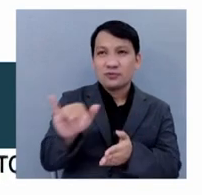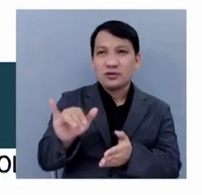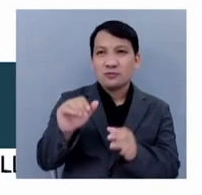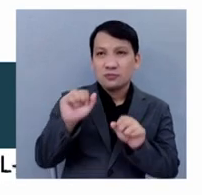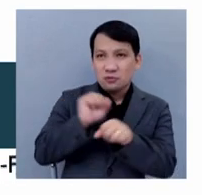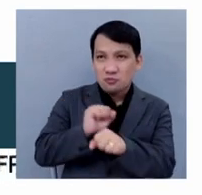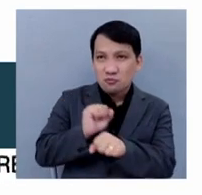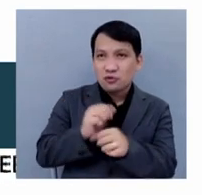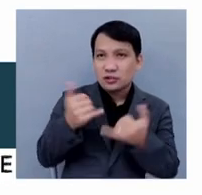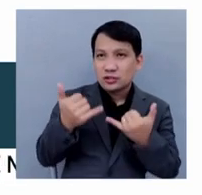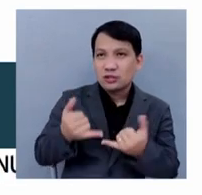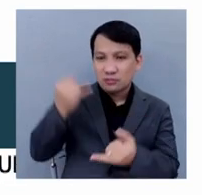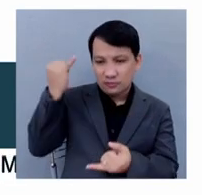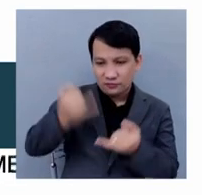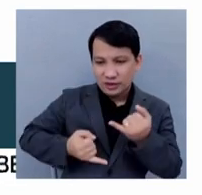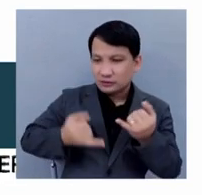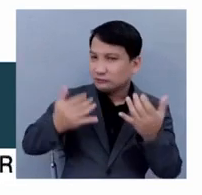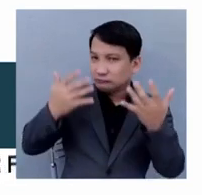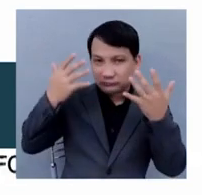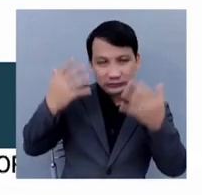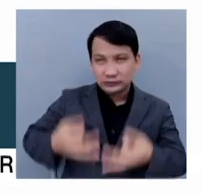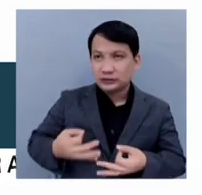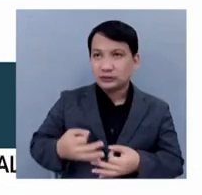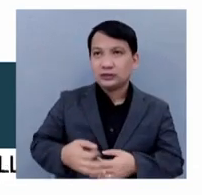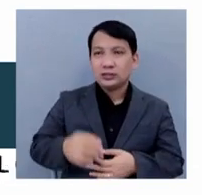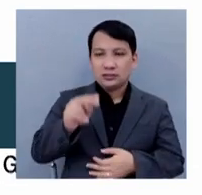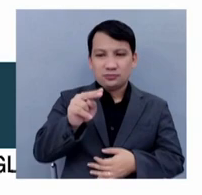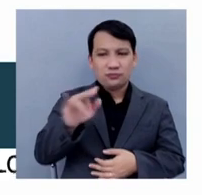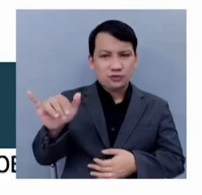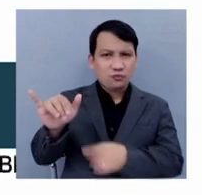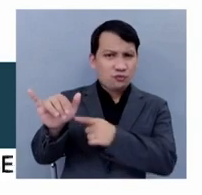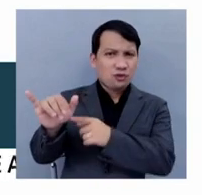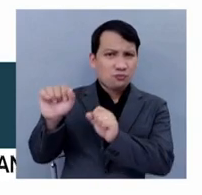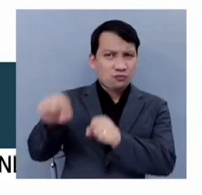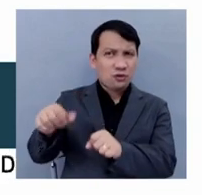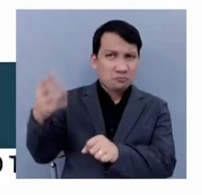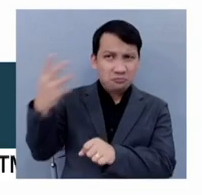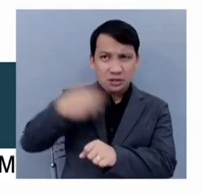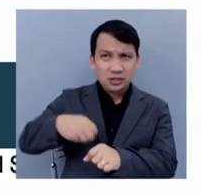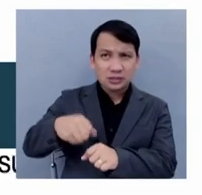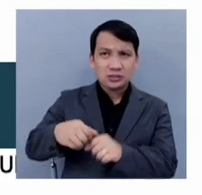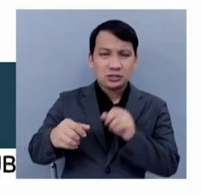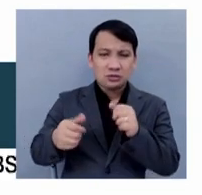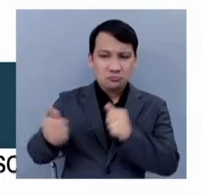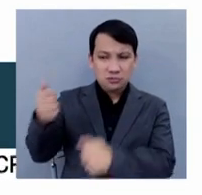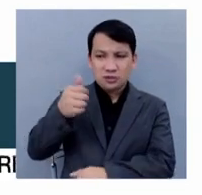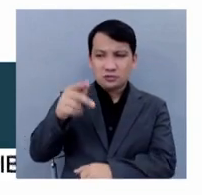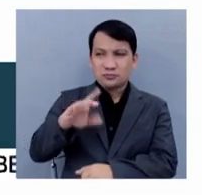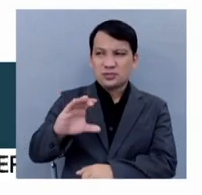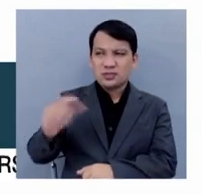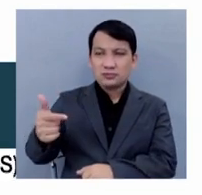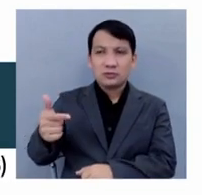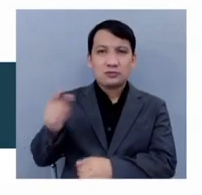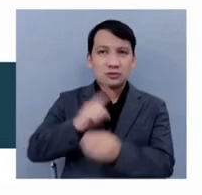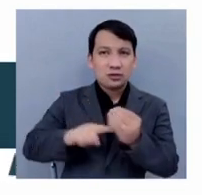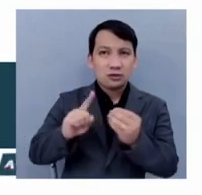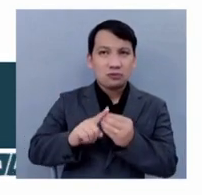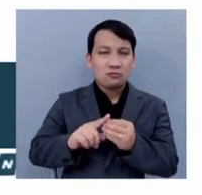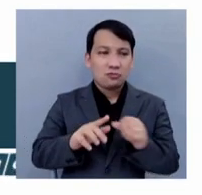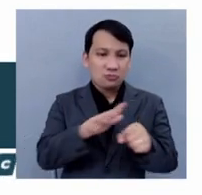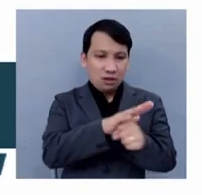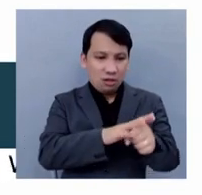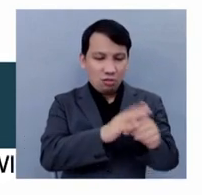judgment. When you talk about New York, it's bright prospects for the current PCGG chair. When we talk about the local cases